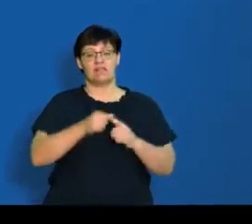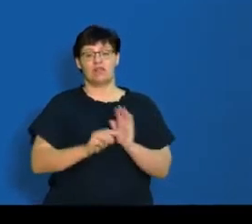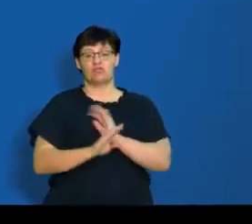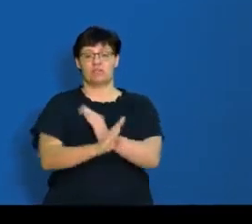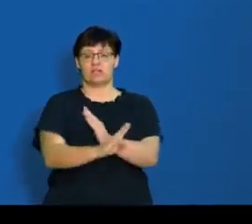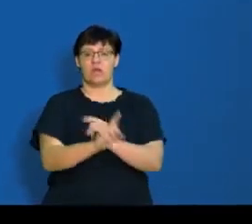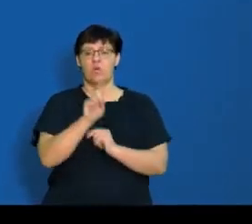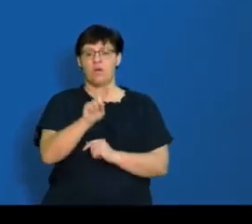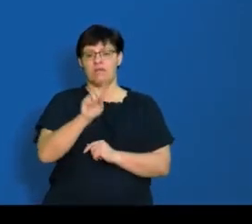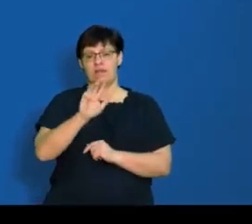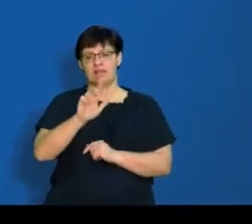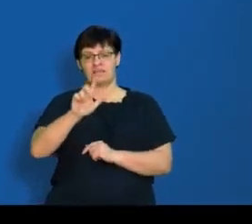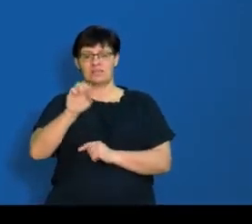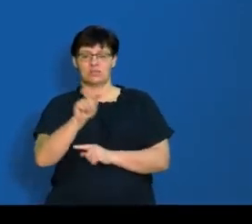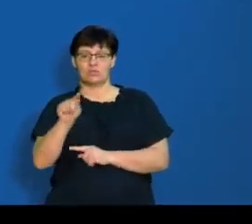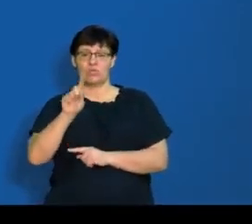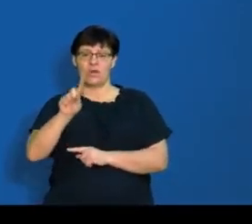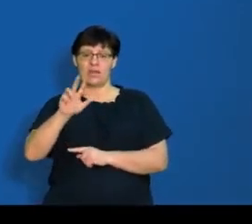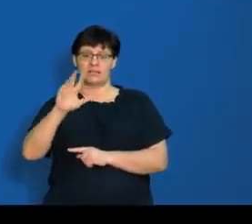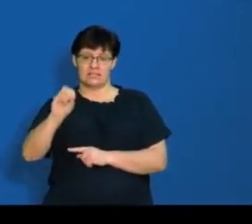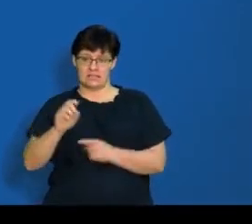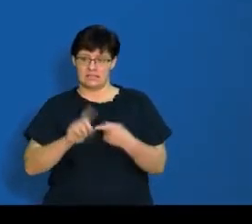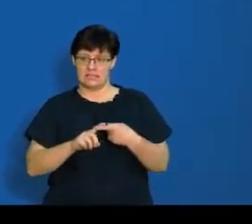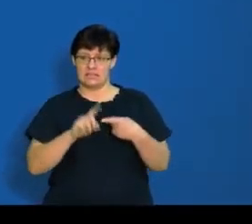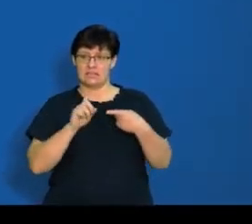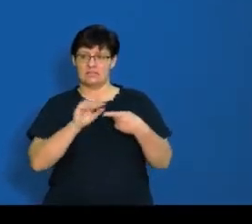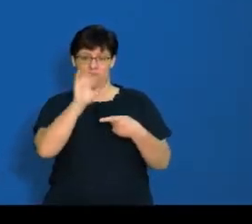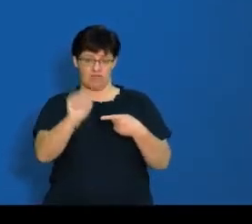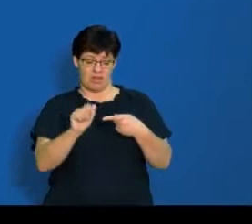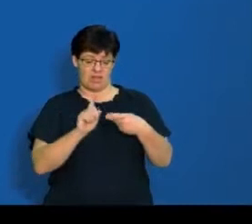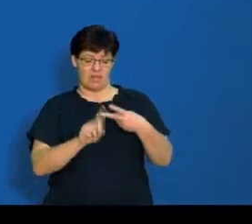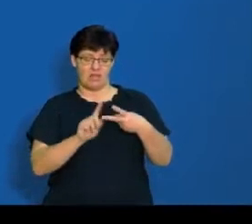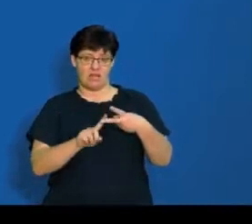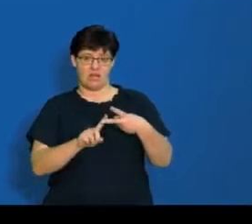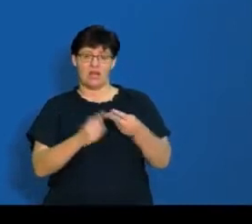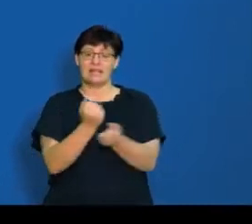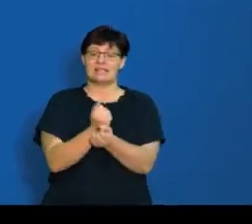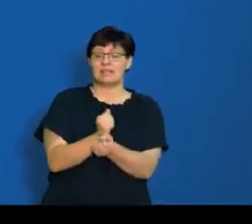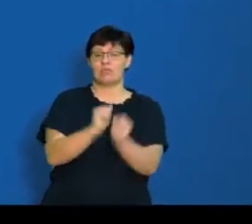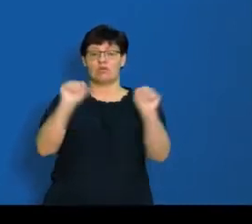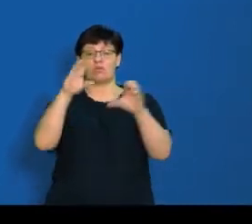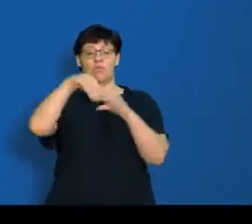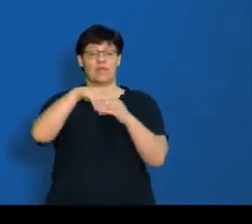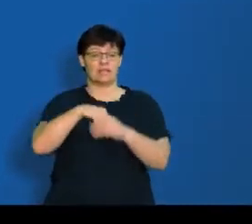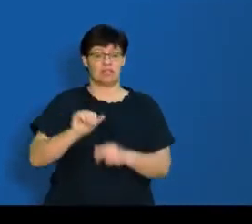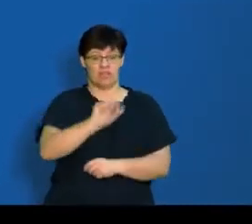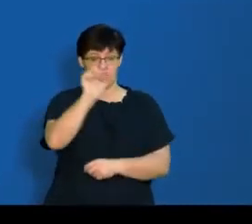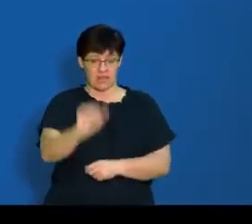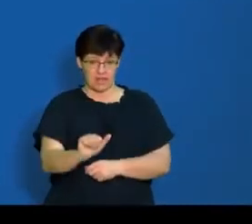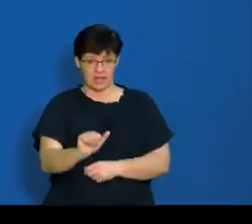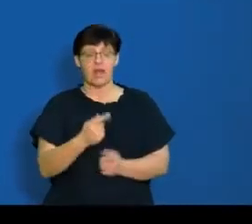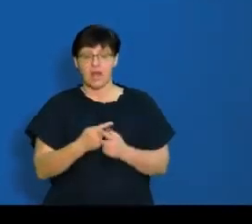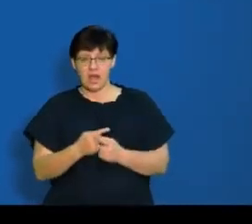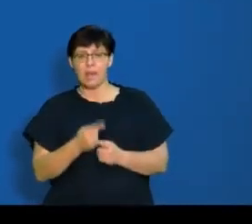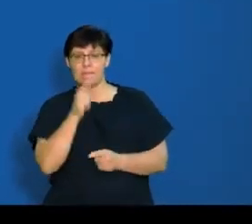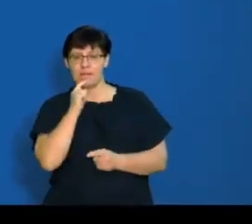to 1980s, South Africa. Question 2, the coming of democracy in South Africa and coming to